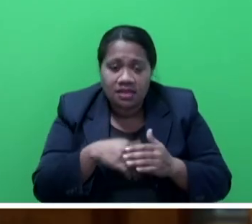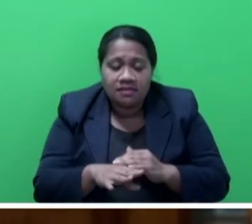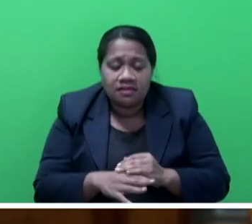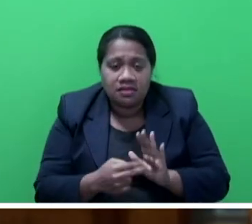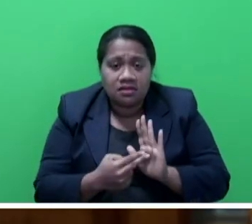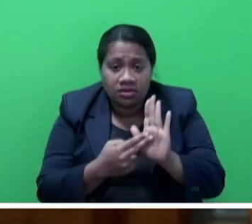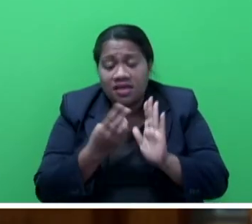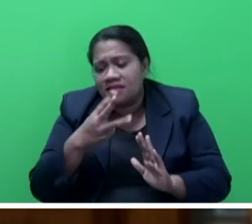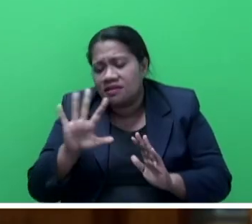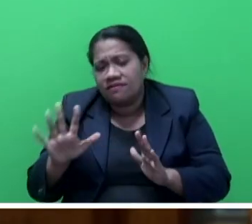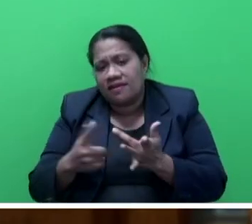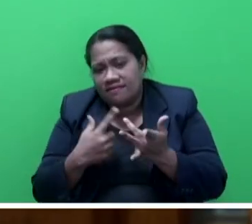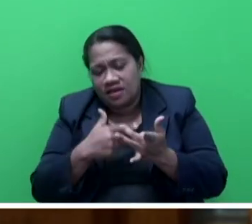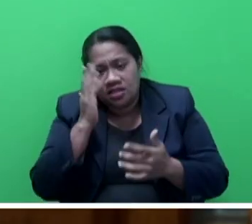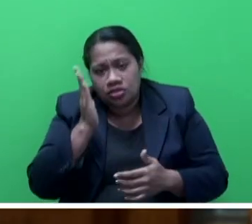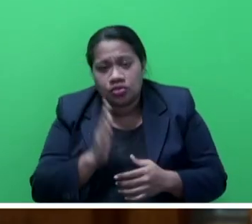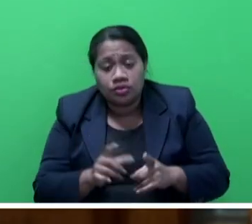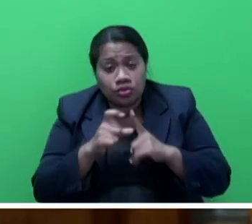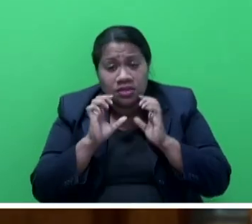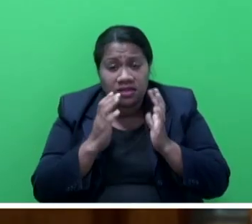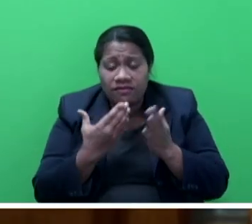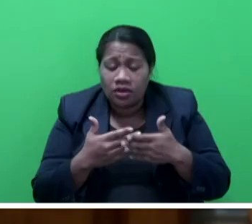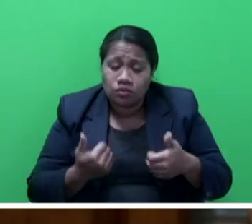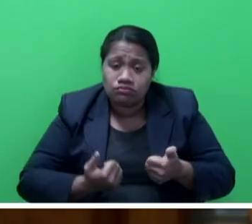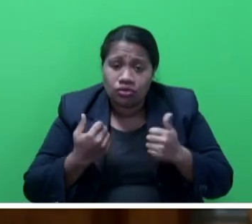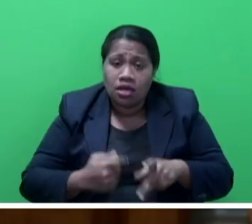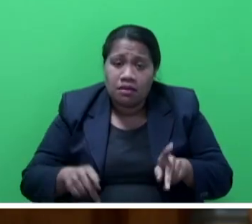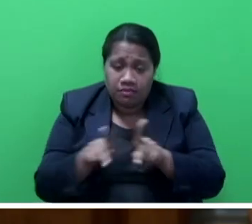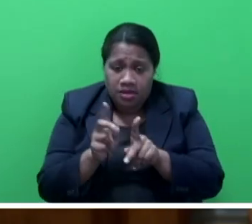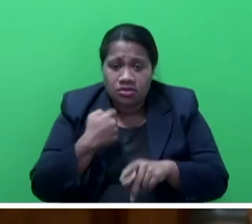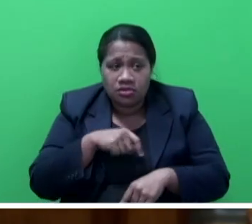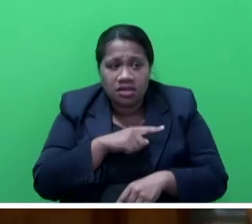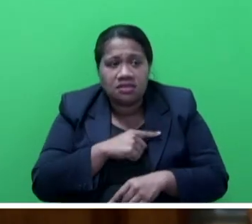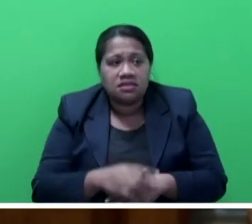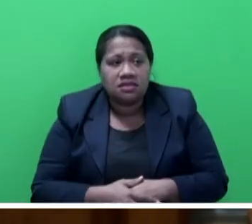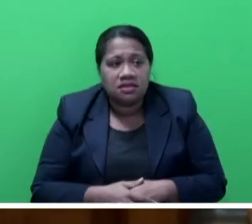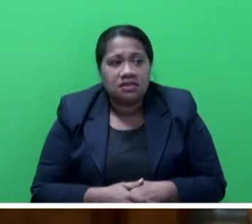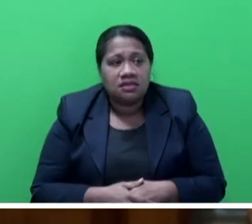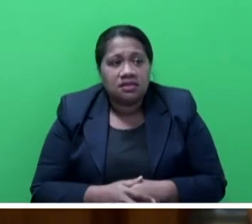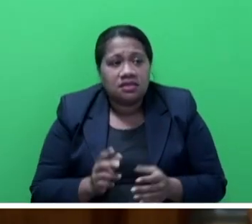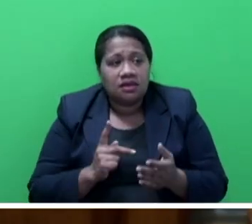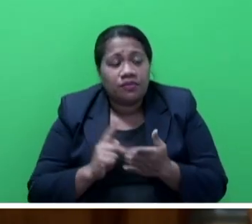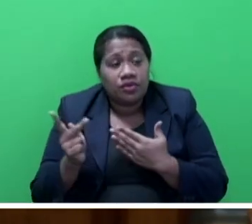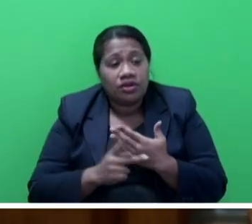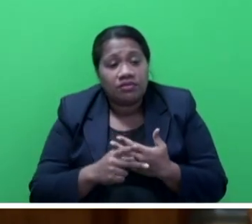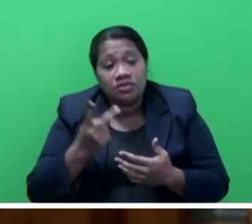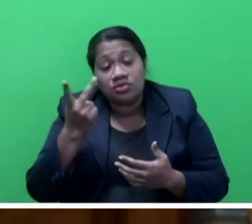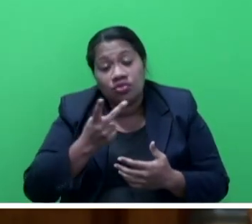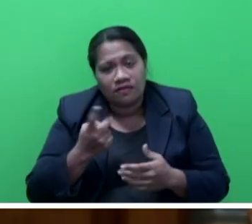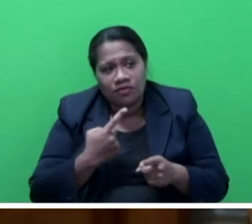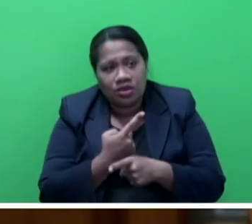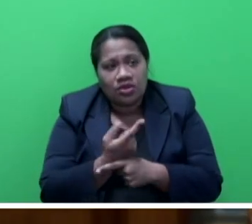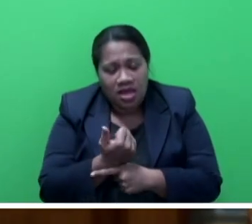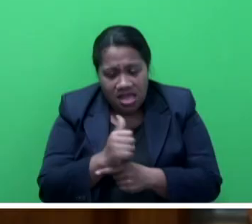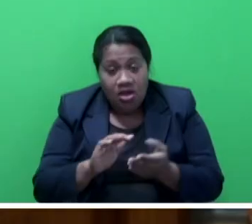35 other schools. So DFAT has been a good partner to us, and let me correct myself, the feeding program is for 12 weeks, while we allow